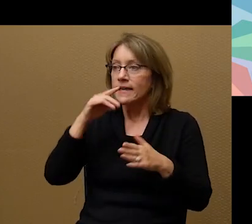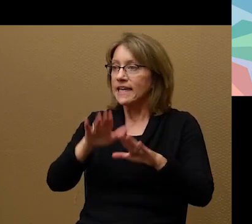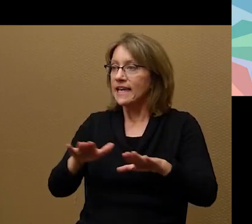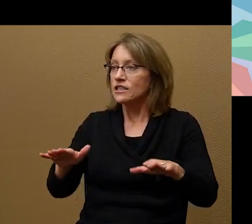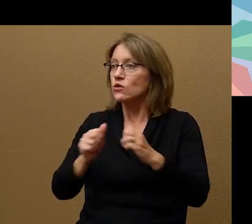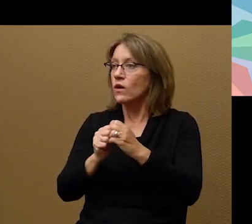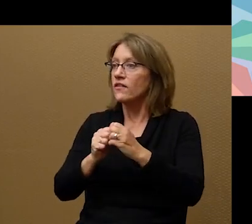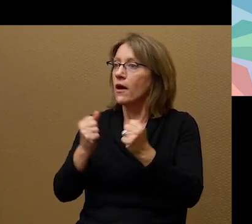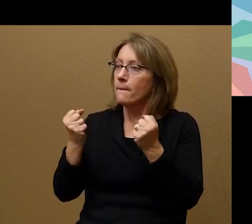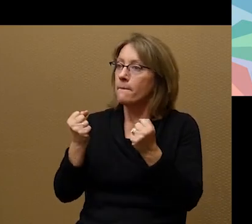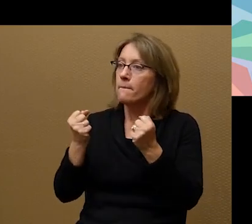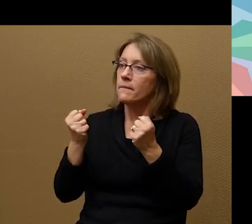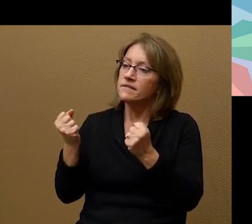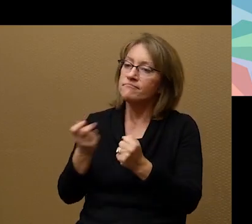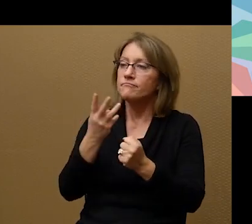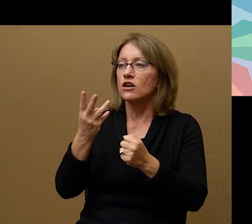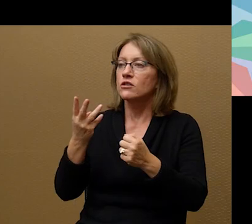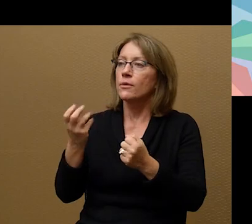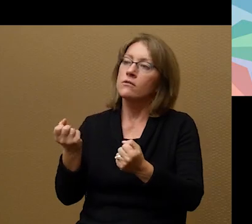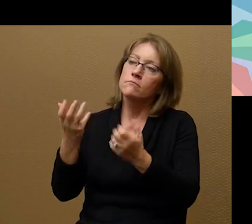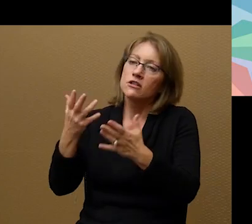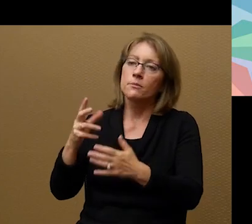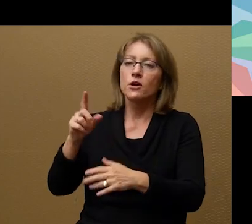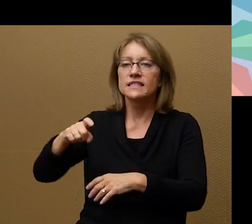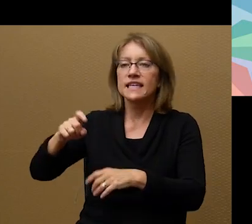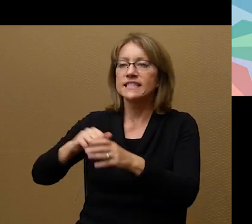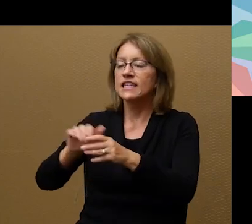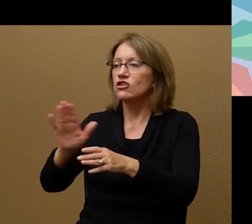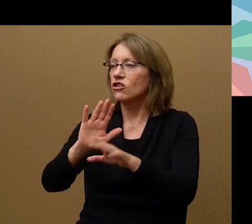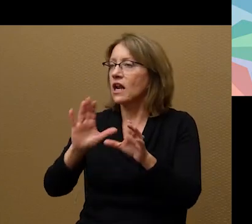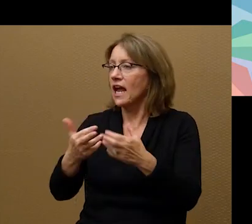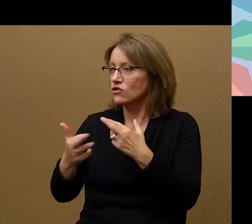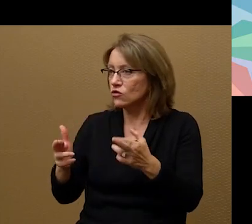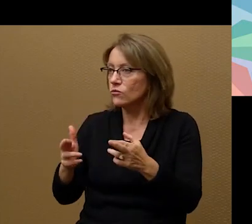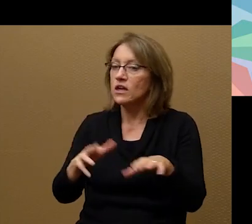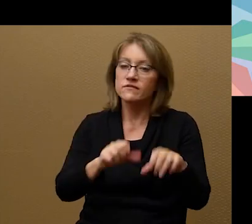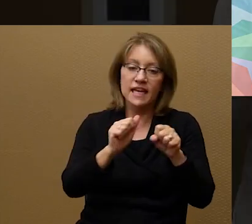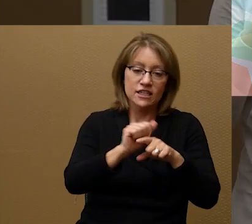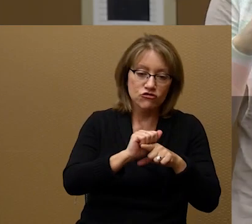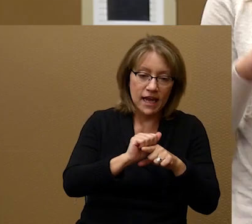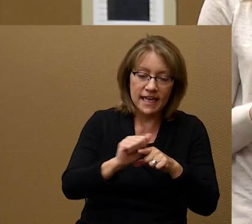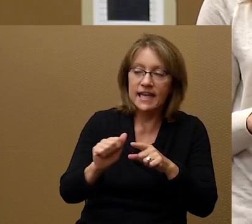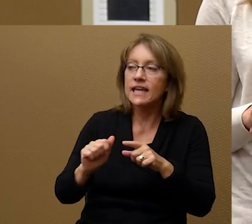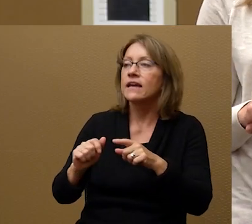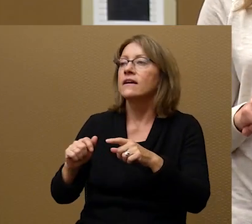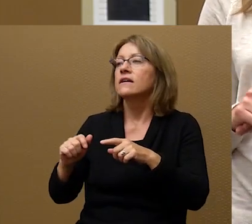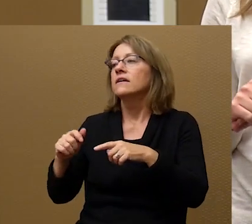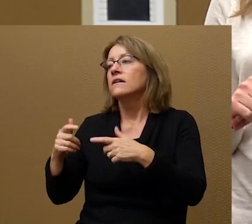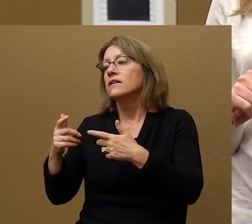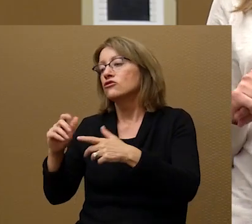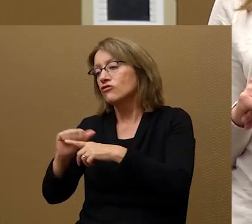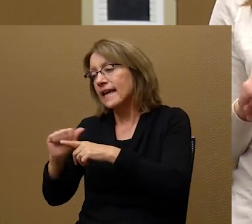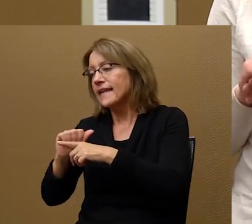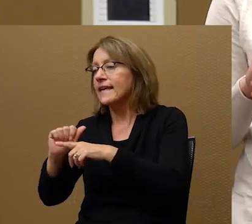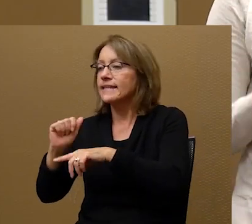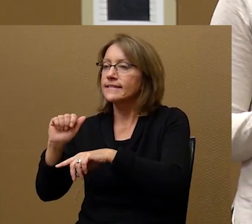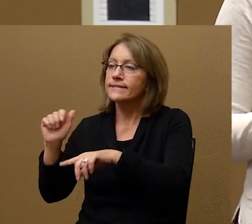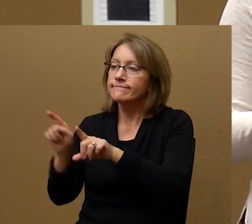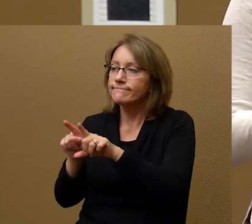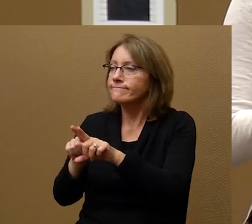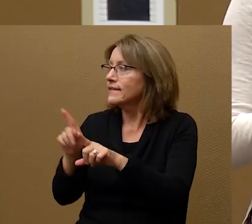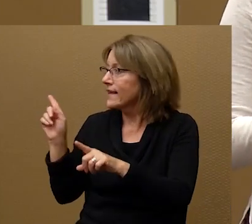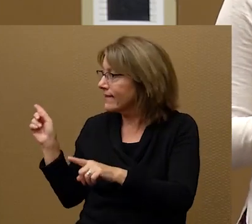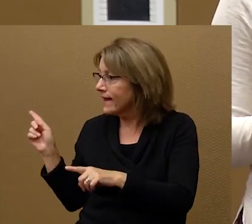and had little training, or the training you have done is things like this, or you have gone on the websites and